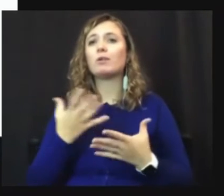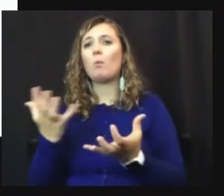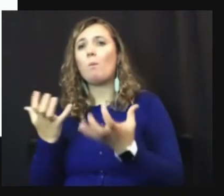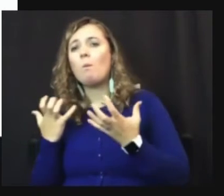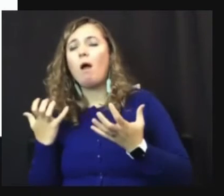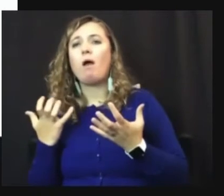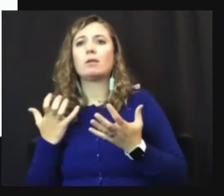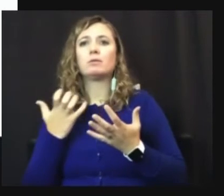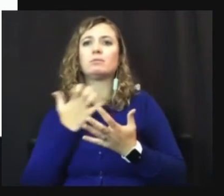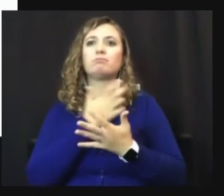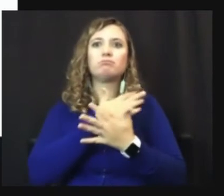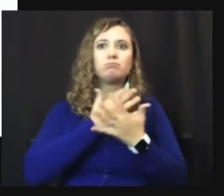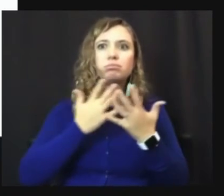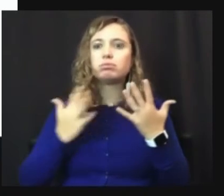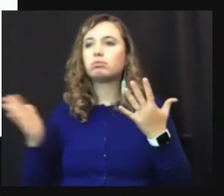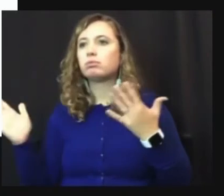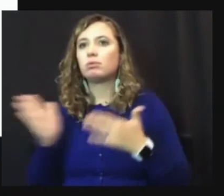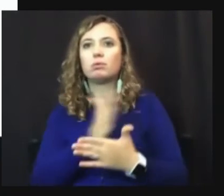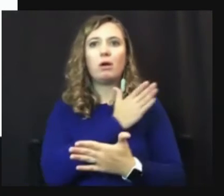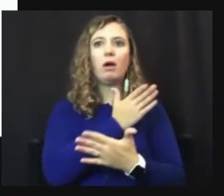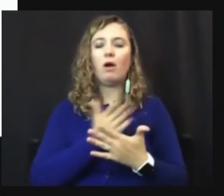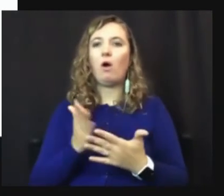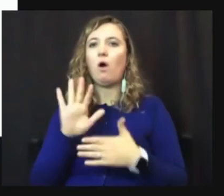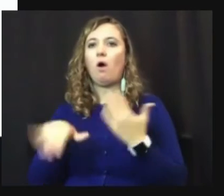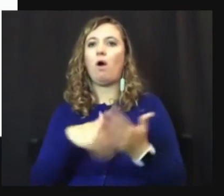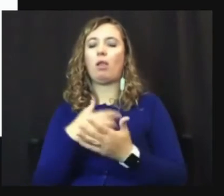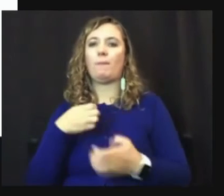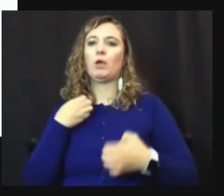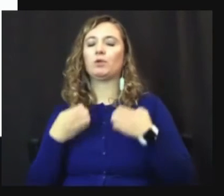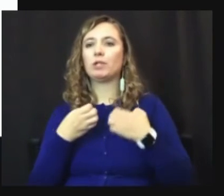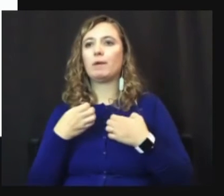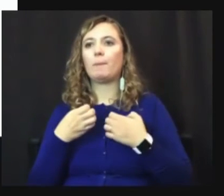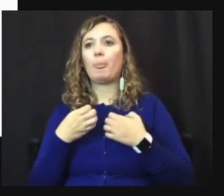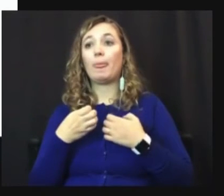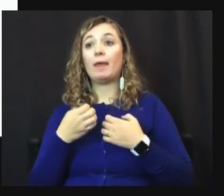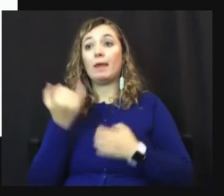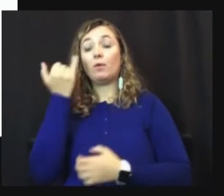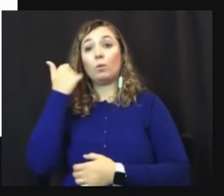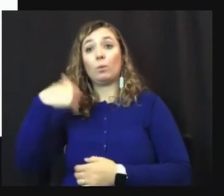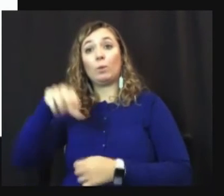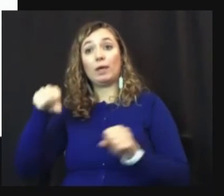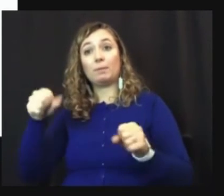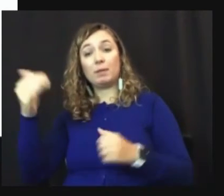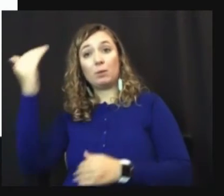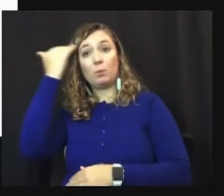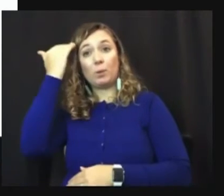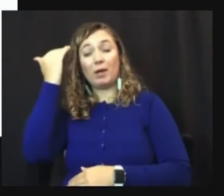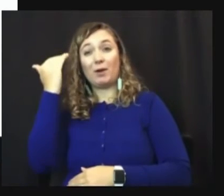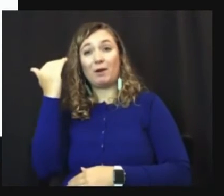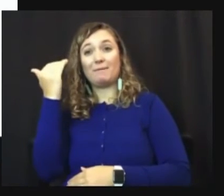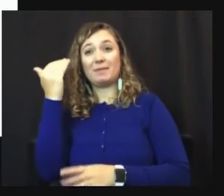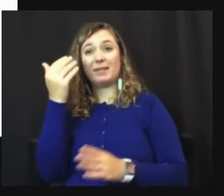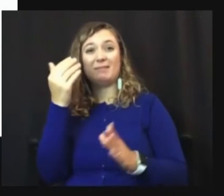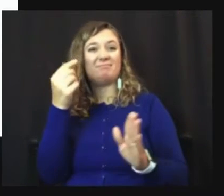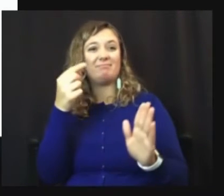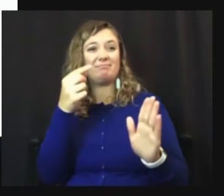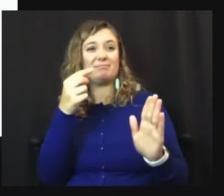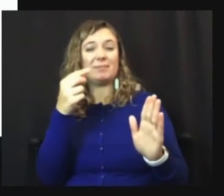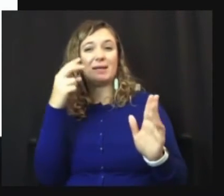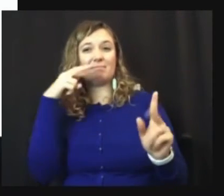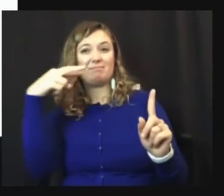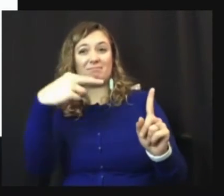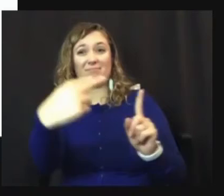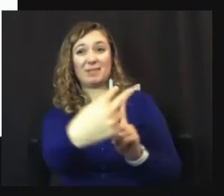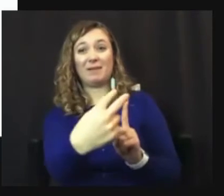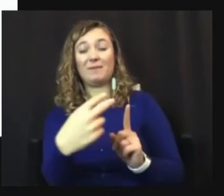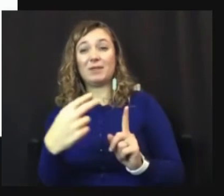we can be aware of the stigmas around stimming and actively take a look at them, fight against them, and still